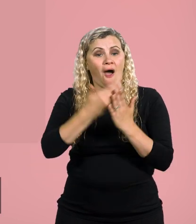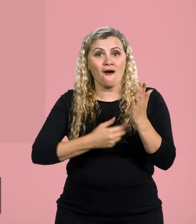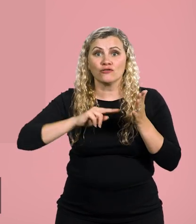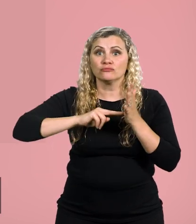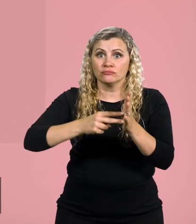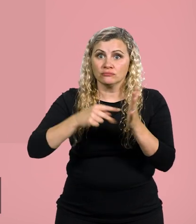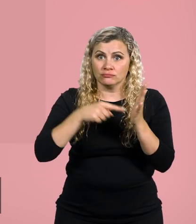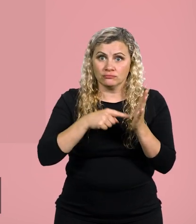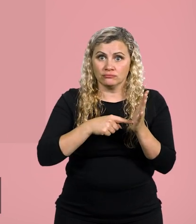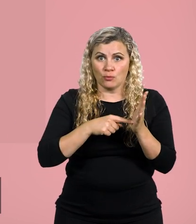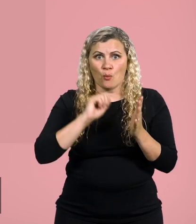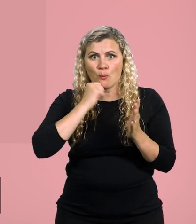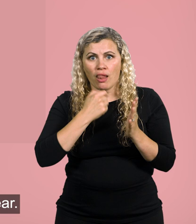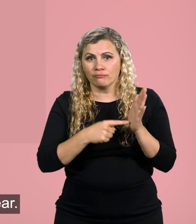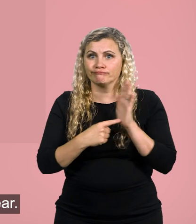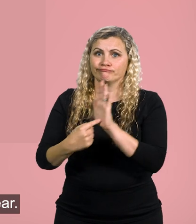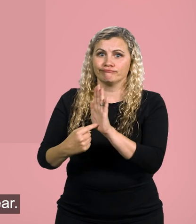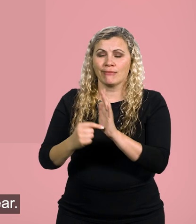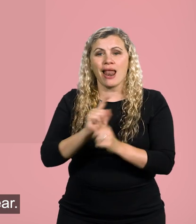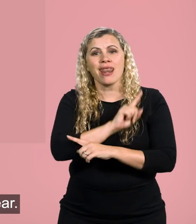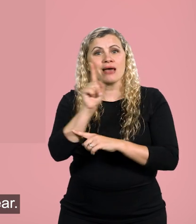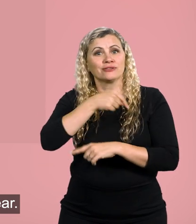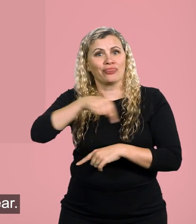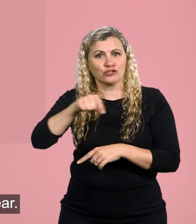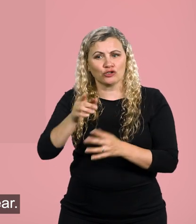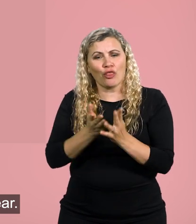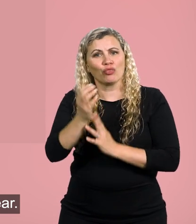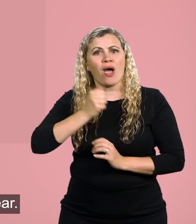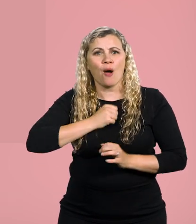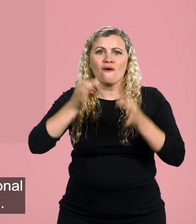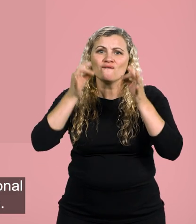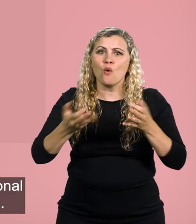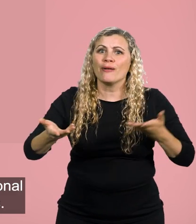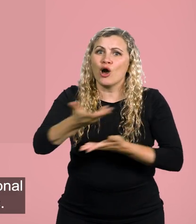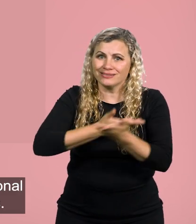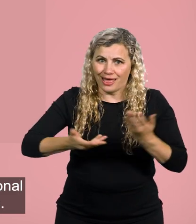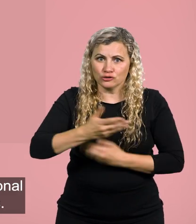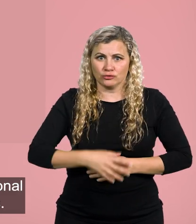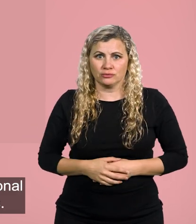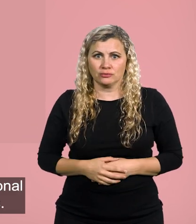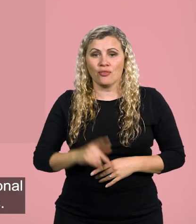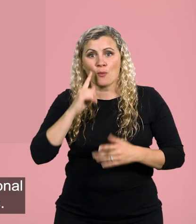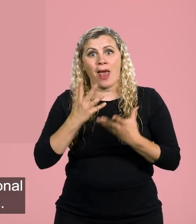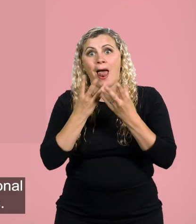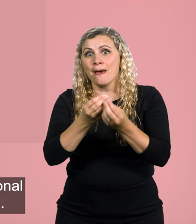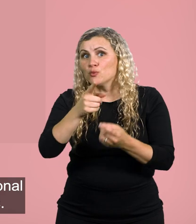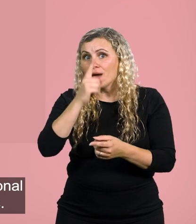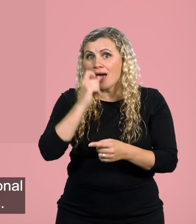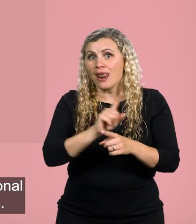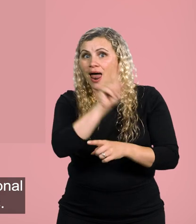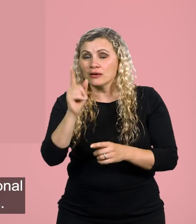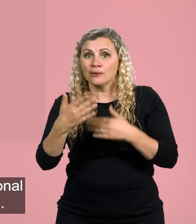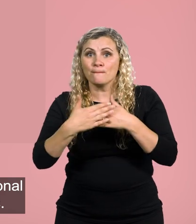strategies are in place we will issue them for formal consultation later this year this will provide you with an additional opportunity